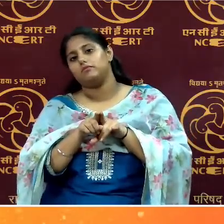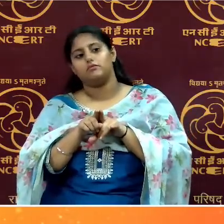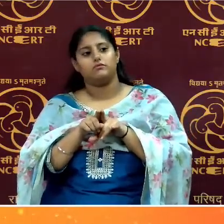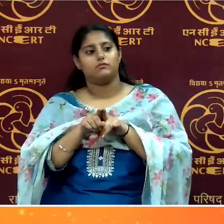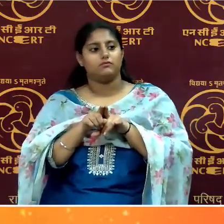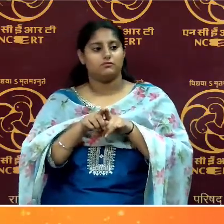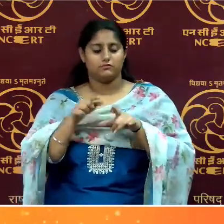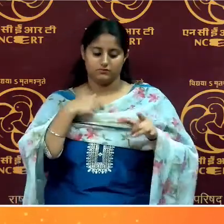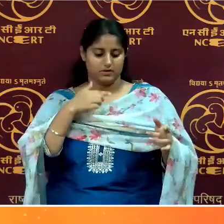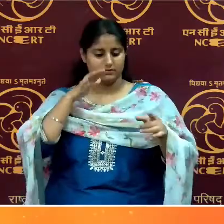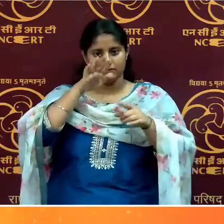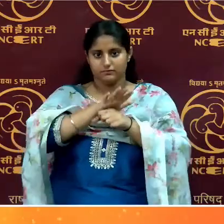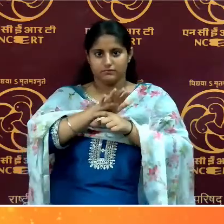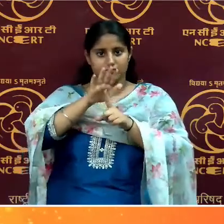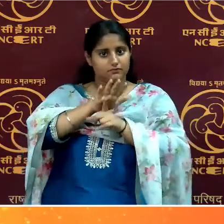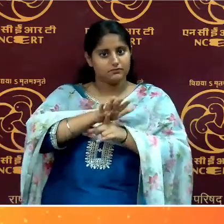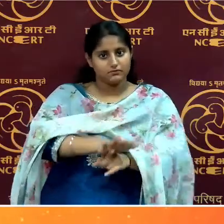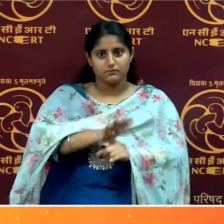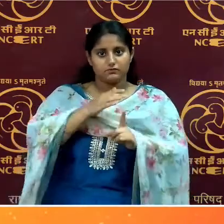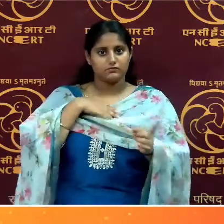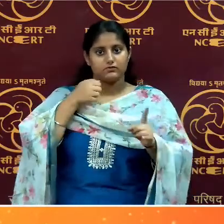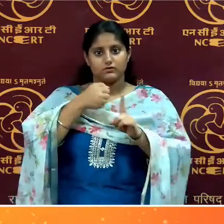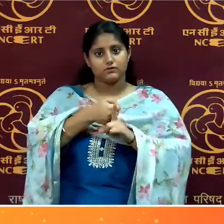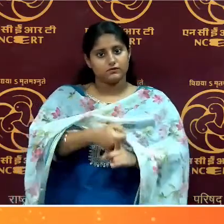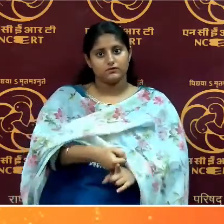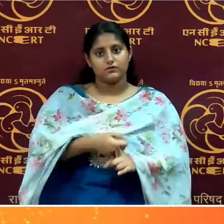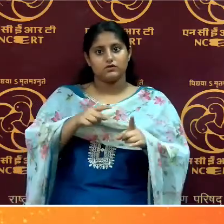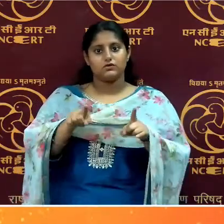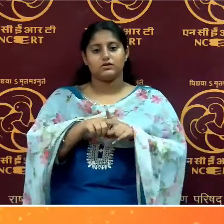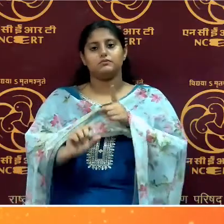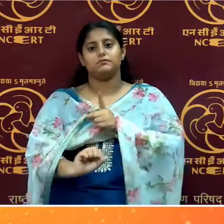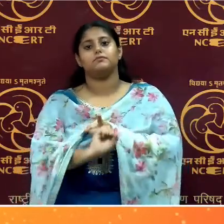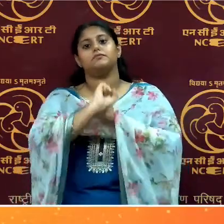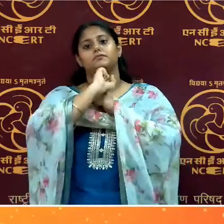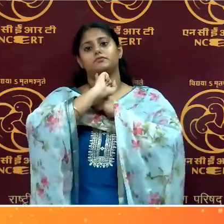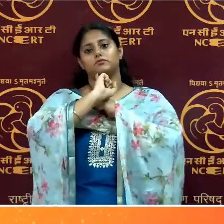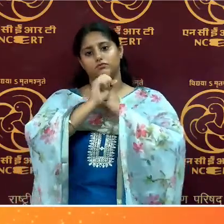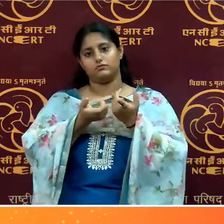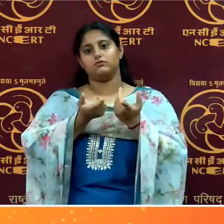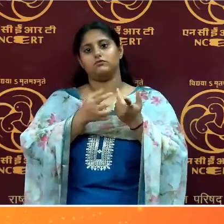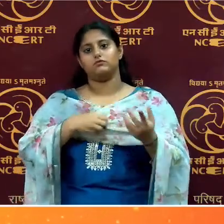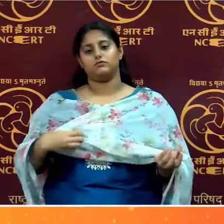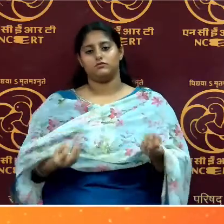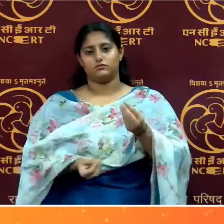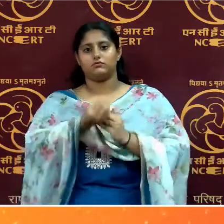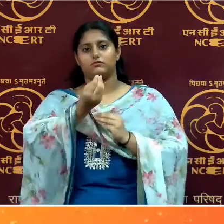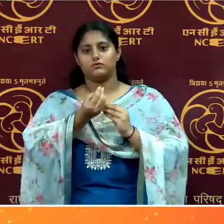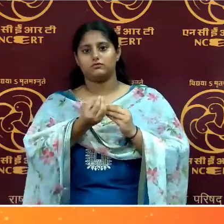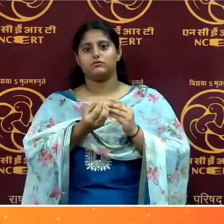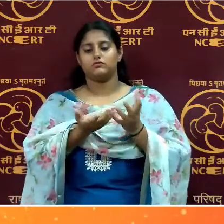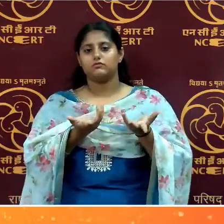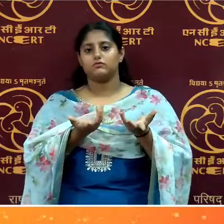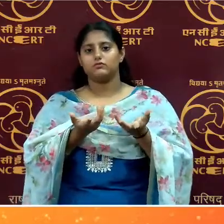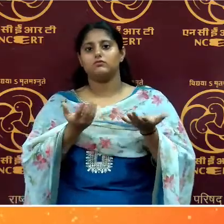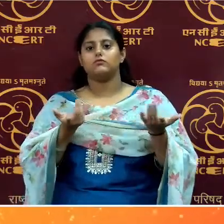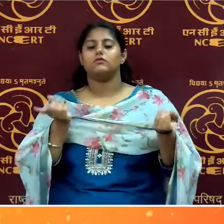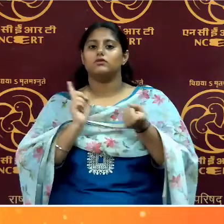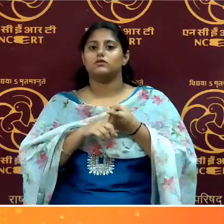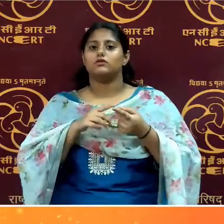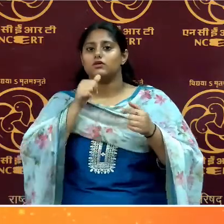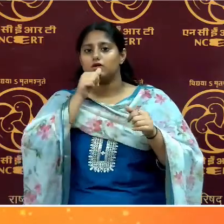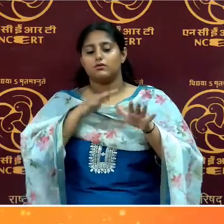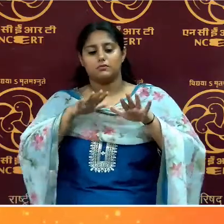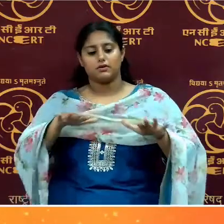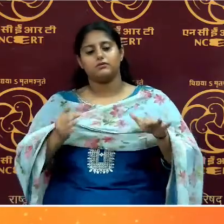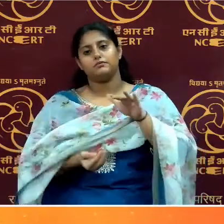am also applying force that is perpendicular, and as a result I am getting the buoyant force which is coming from the